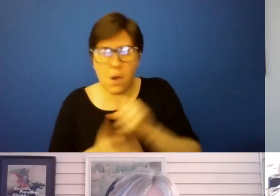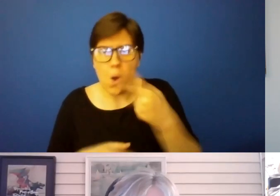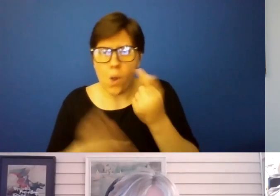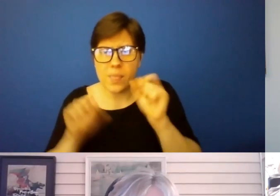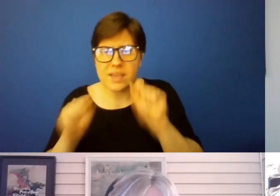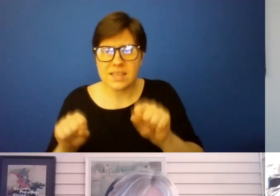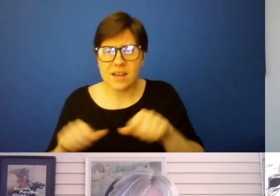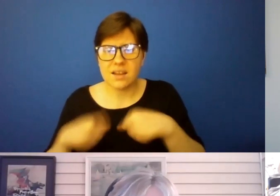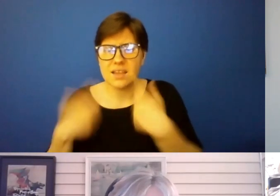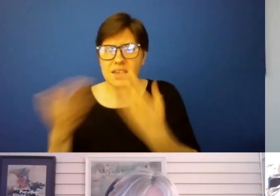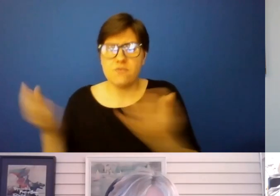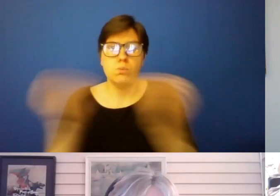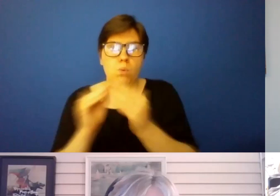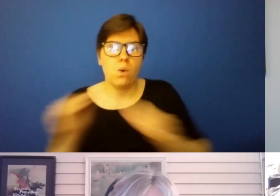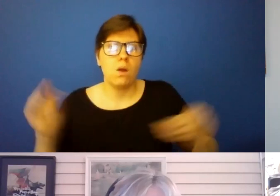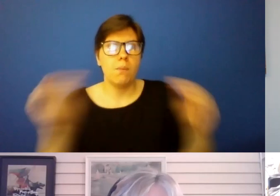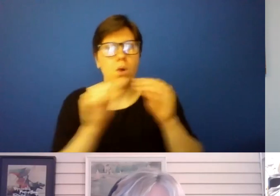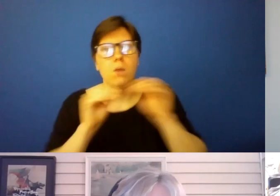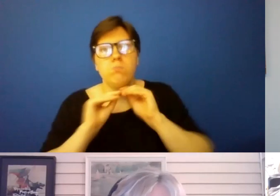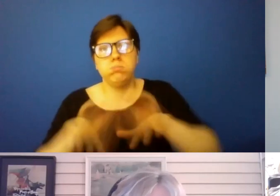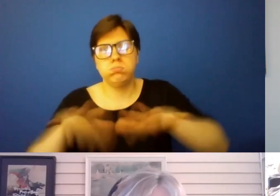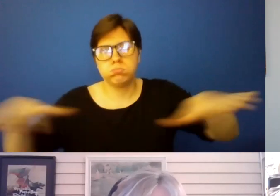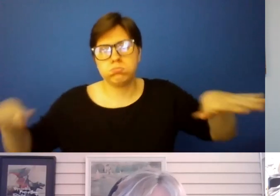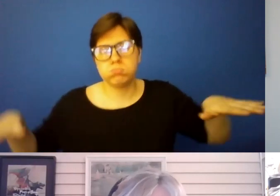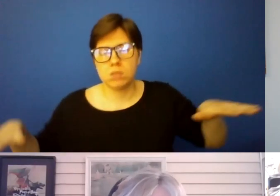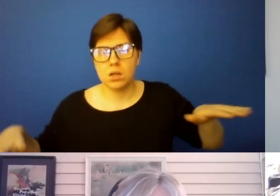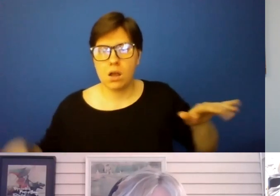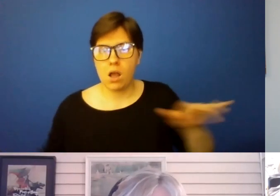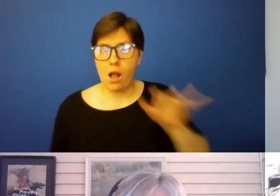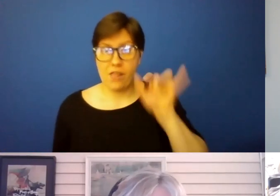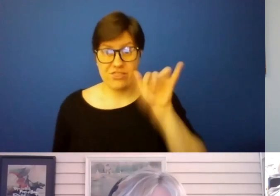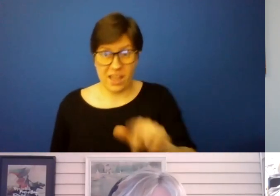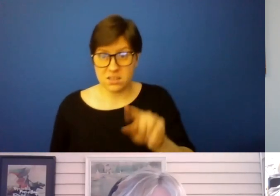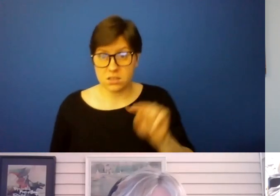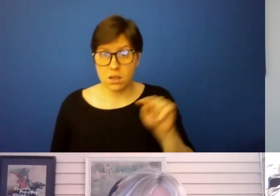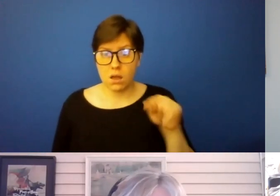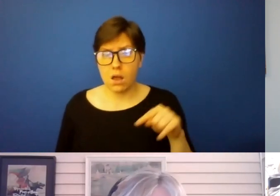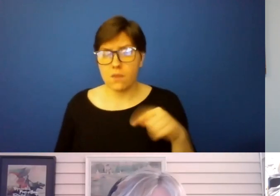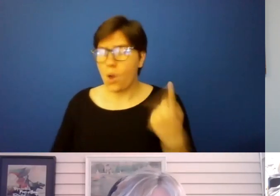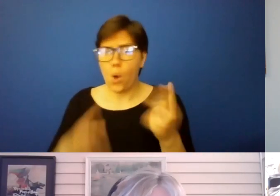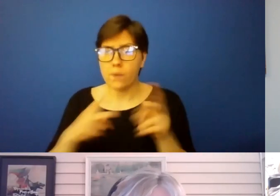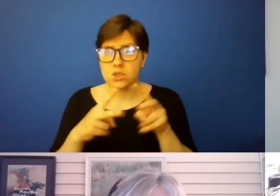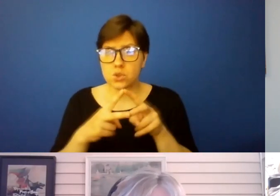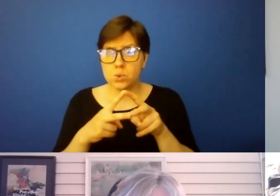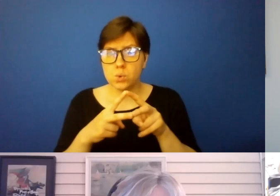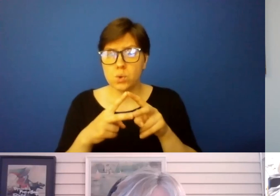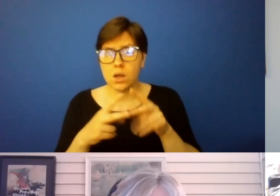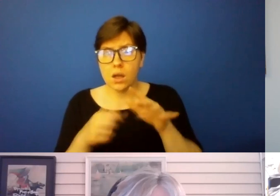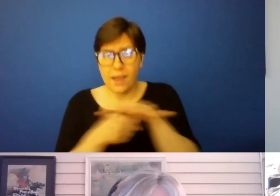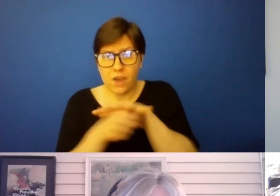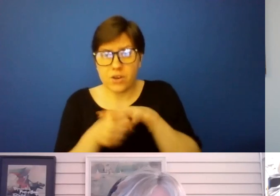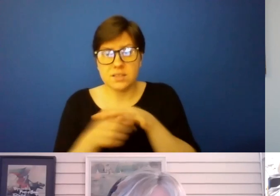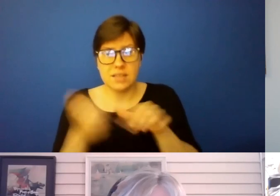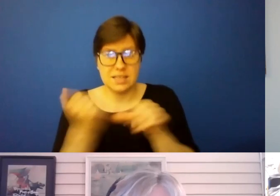more and more populations. And that's the only two jurisdictions where